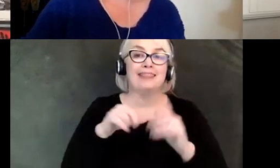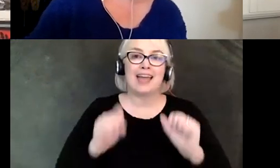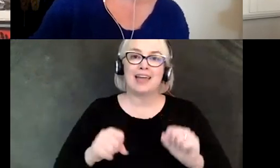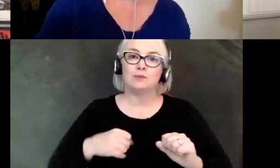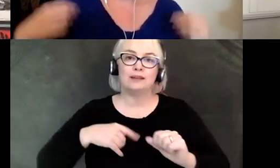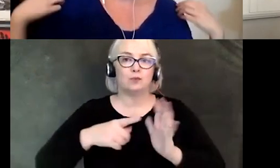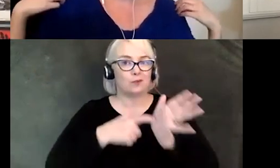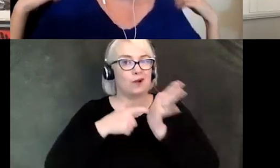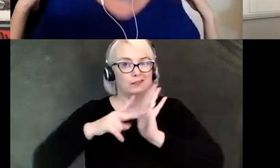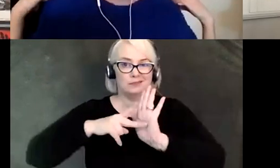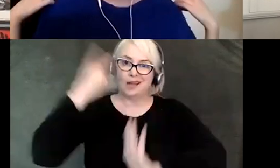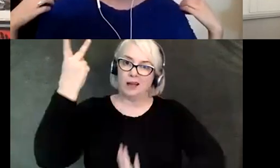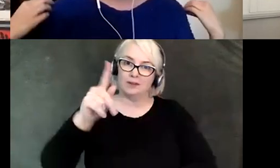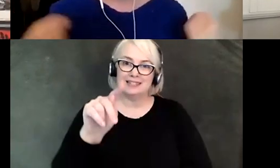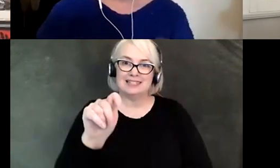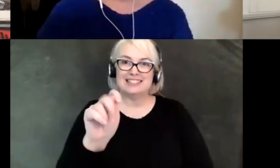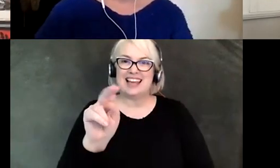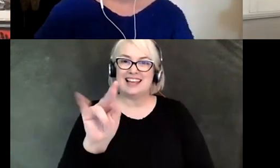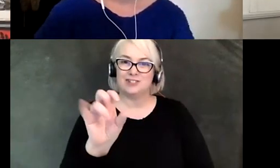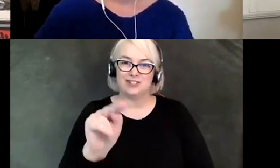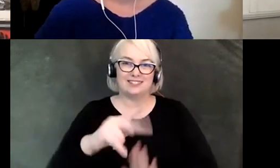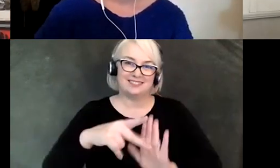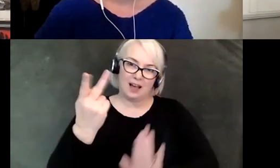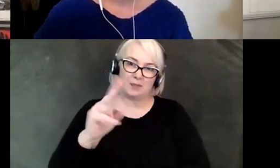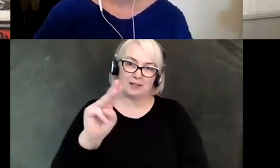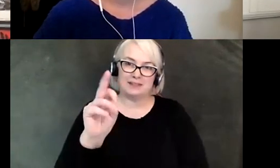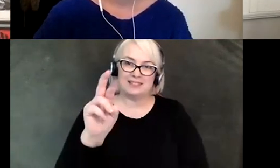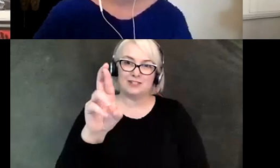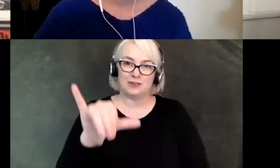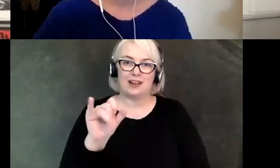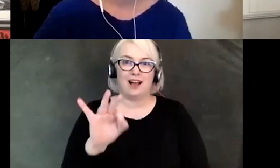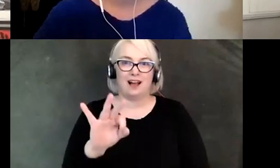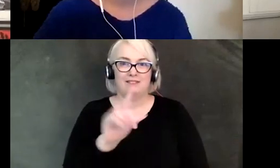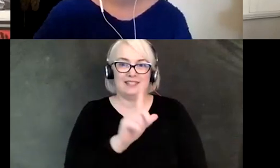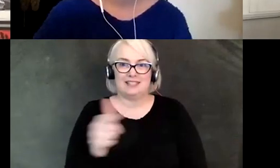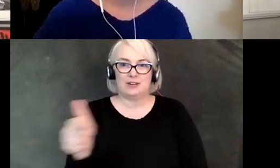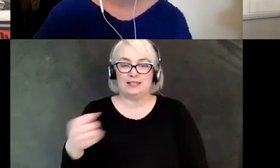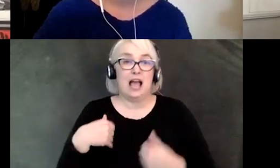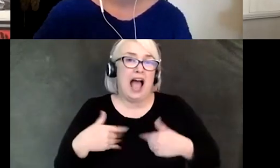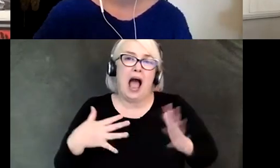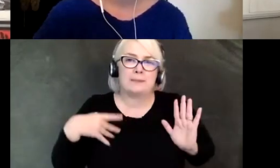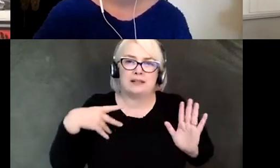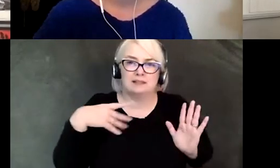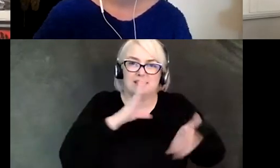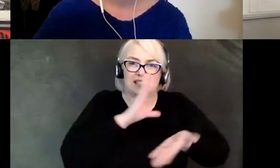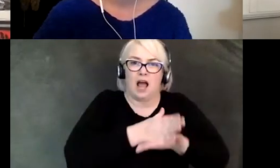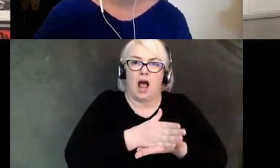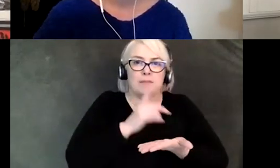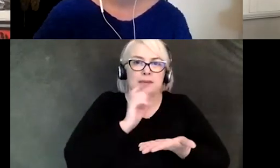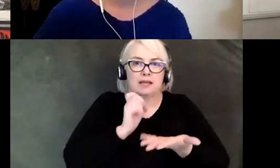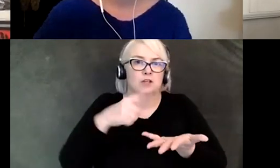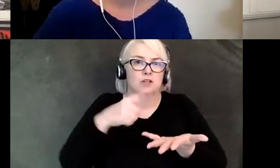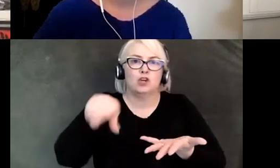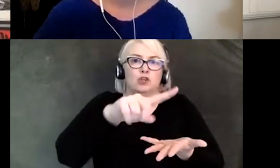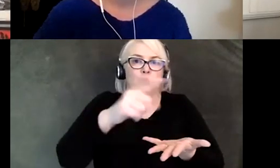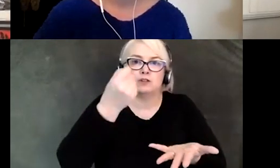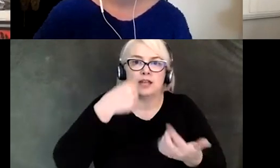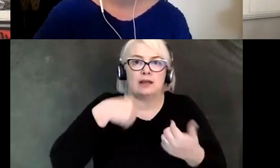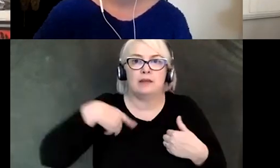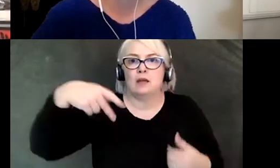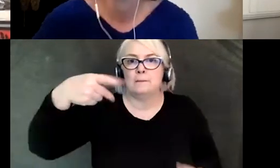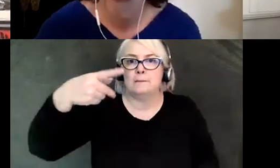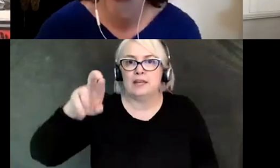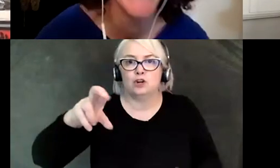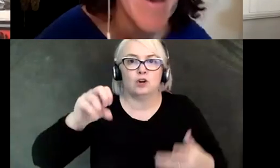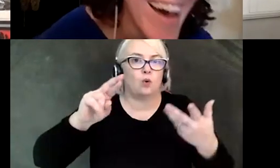mystery of, of the series. And I'm to stop. Cause I would, you guys know what I'm talking about. Peter talk about this or if Peter's nervous, Chuck.